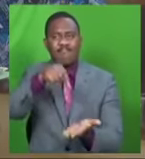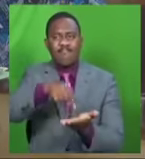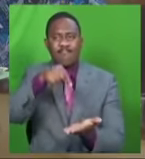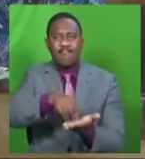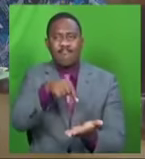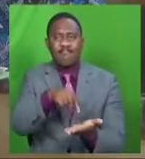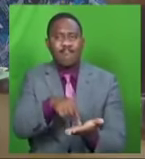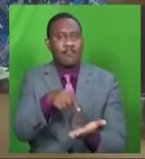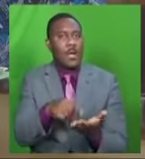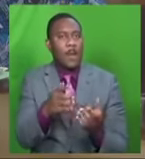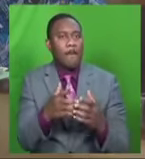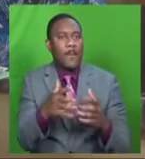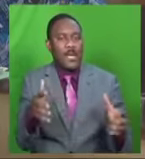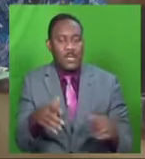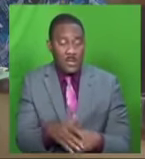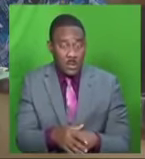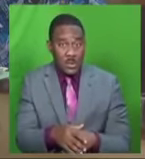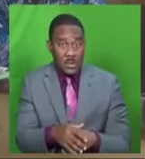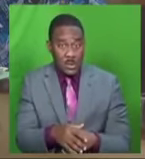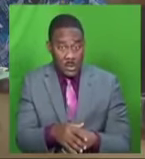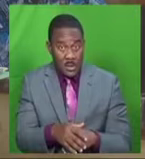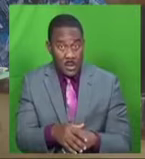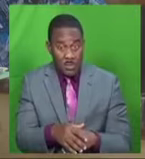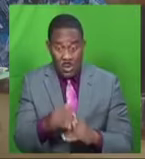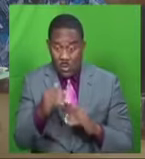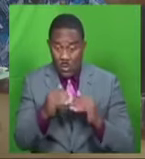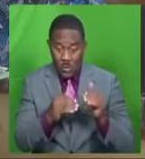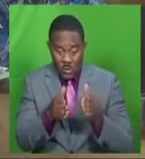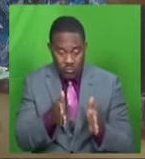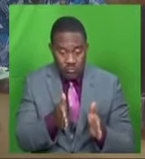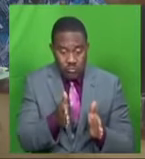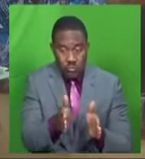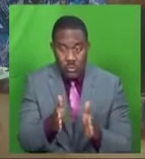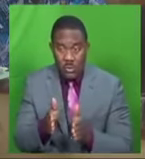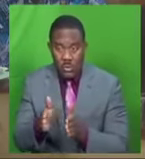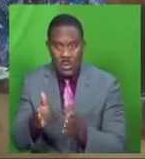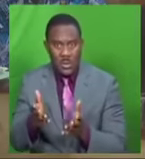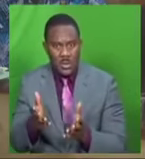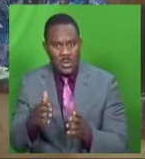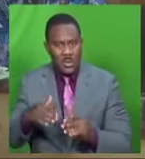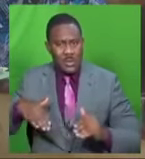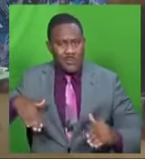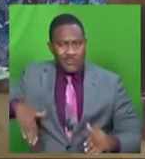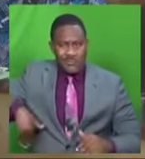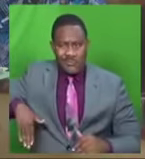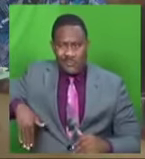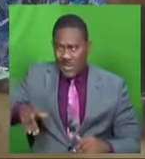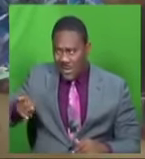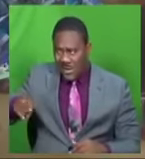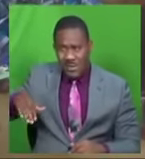on drainage. The Speaker, government intentionally delayed payment of contractors.